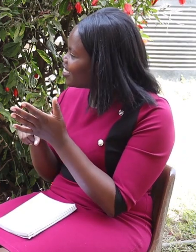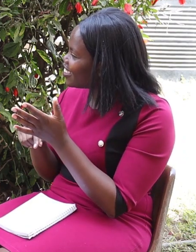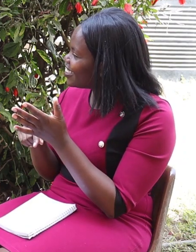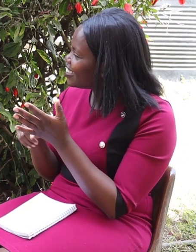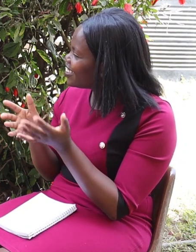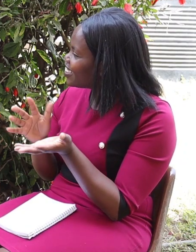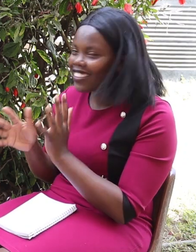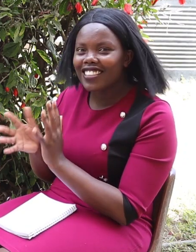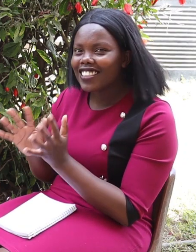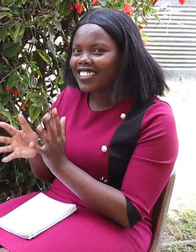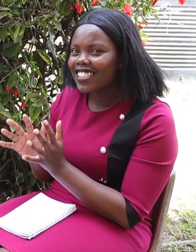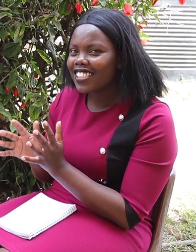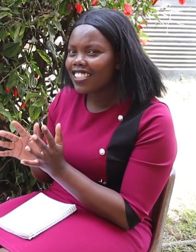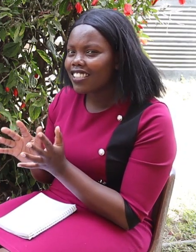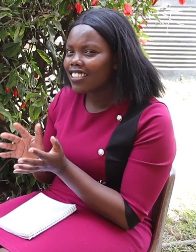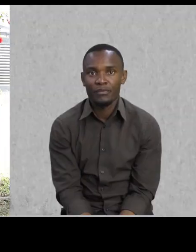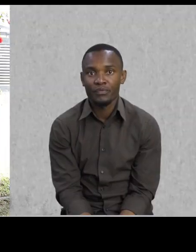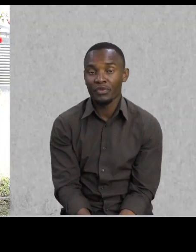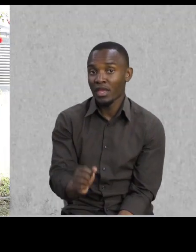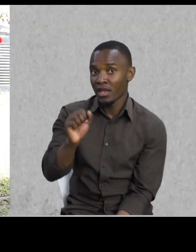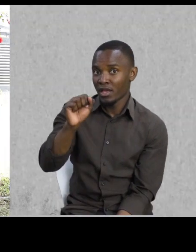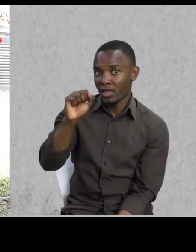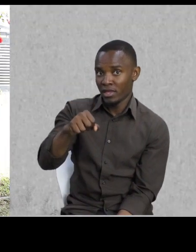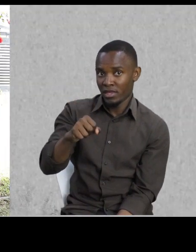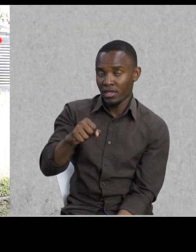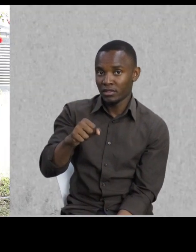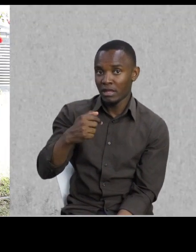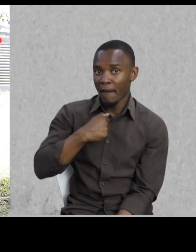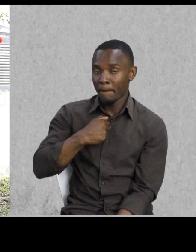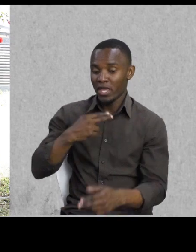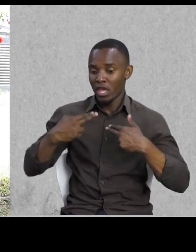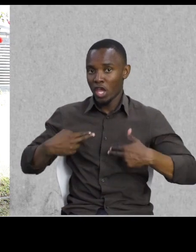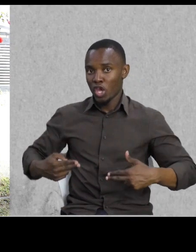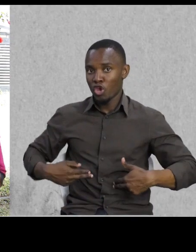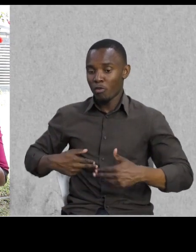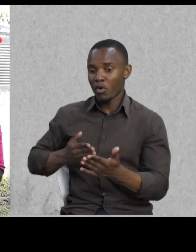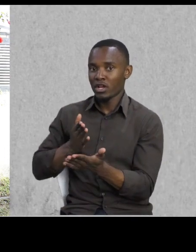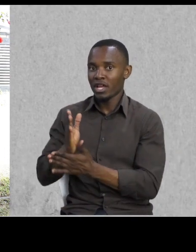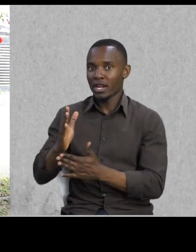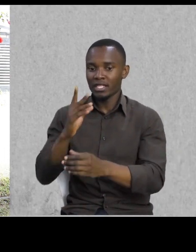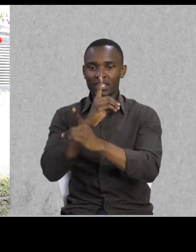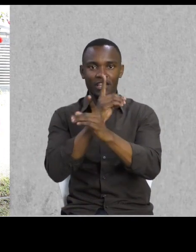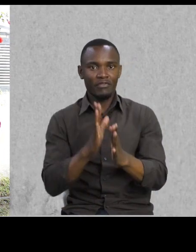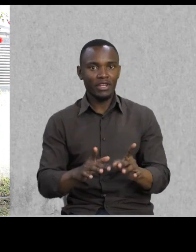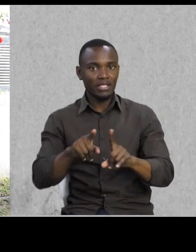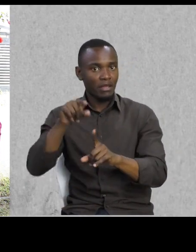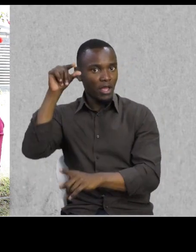gender. Eh, yes, I'm a human rights defender and gender